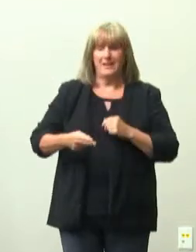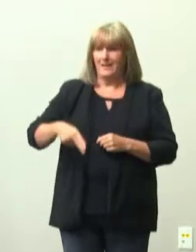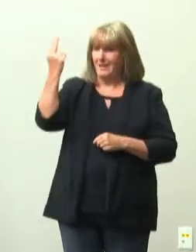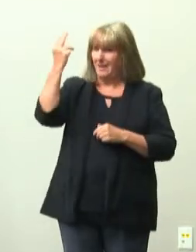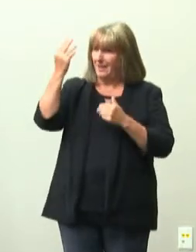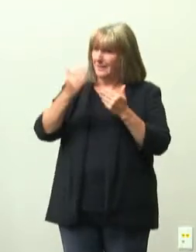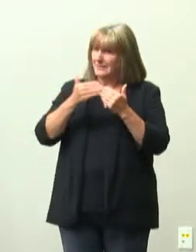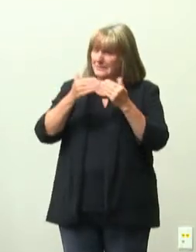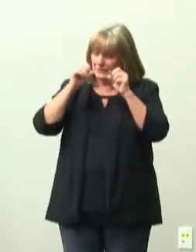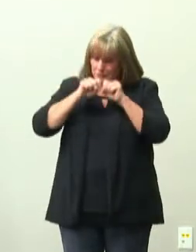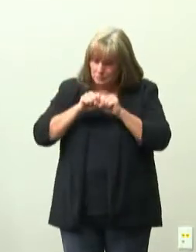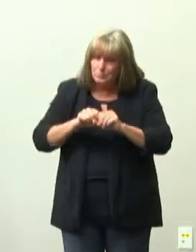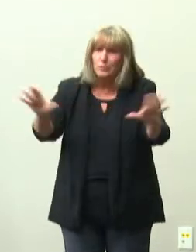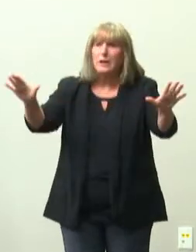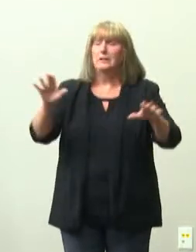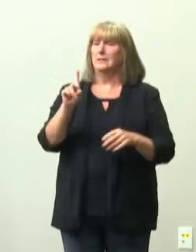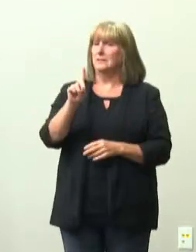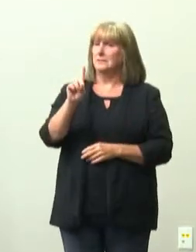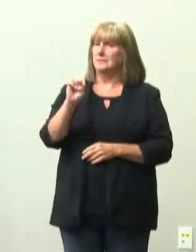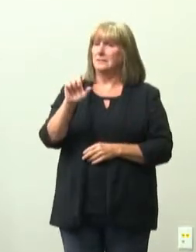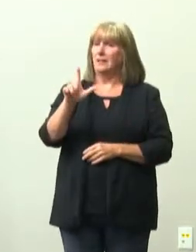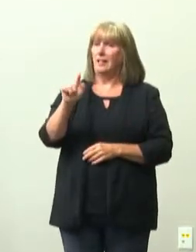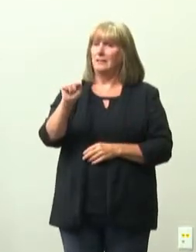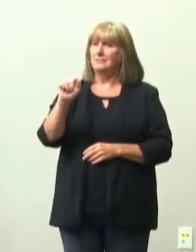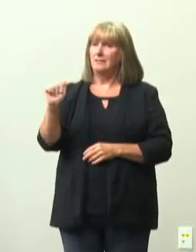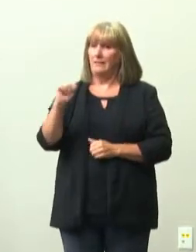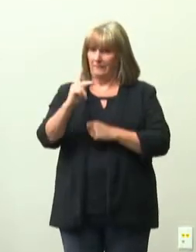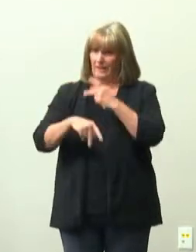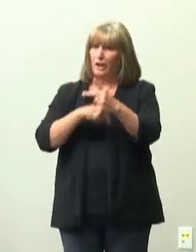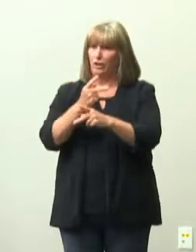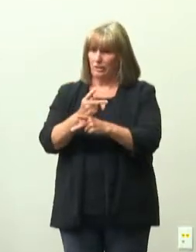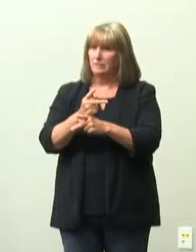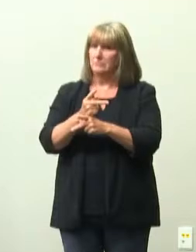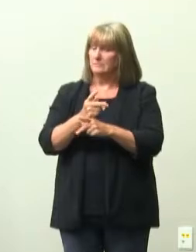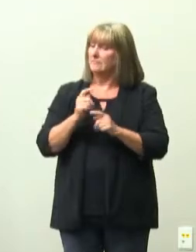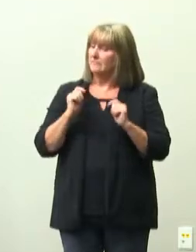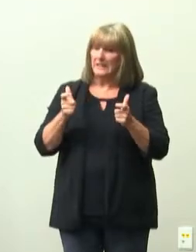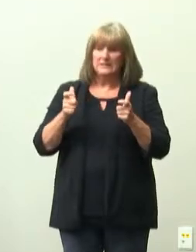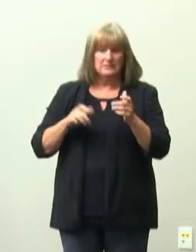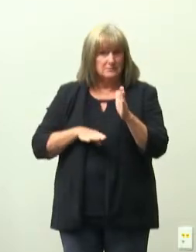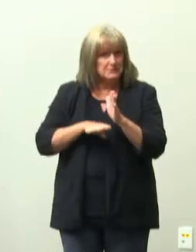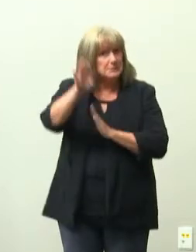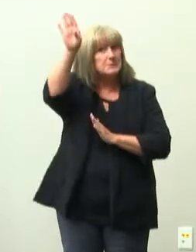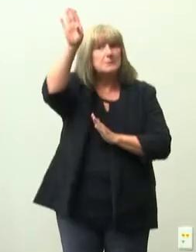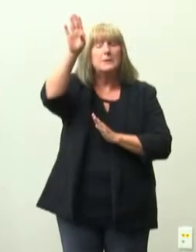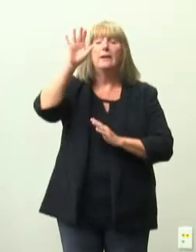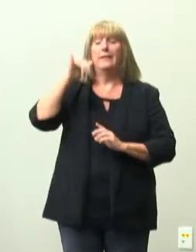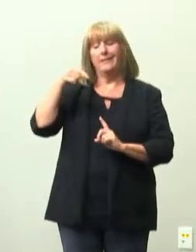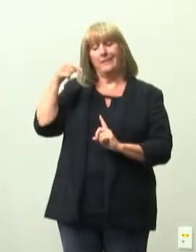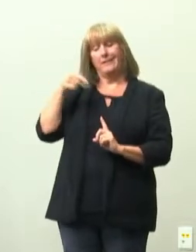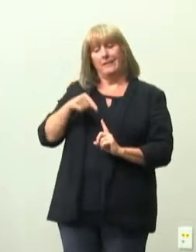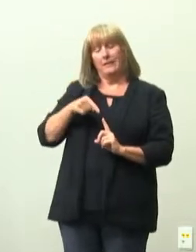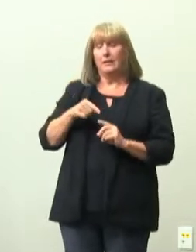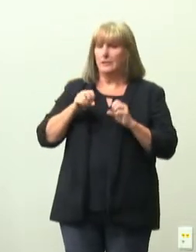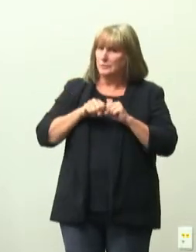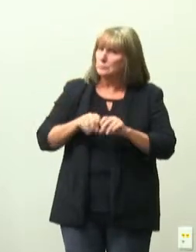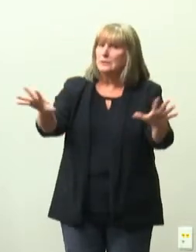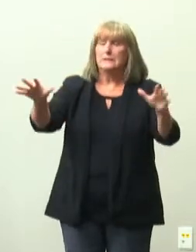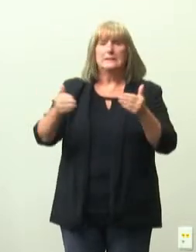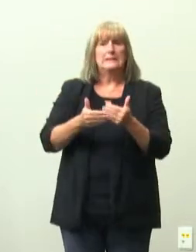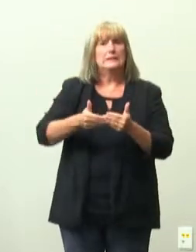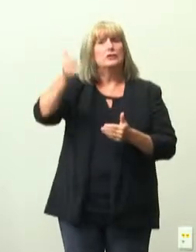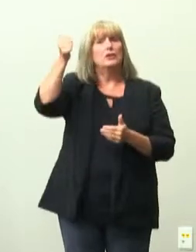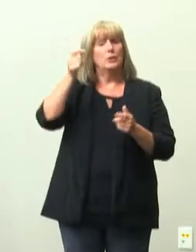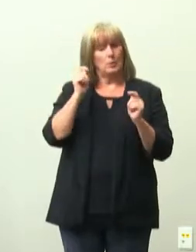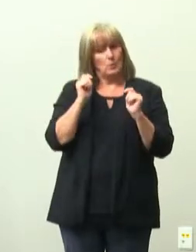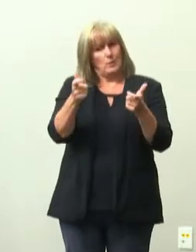spreading rapidly in certain areas of the U.S. and in our region. Science shows that this particular variant spreads more easily and